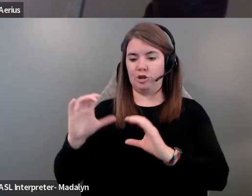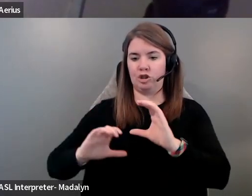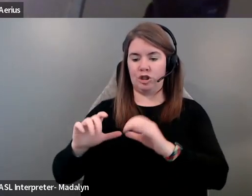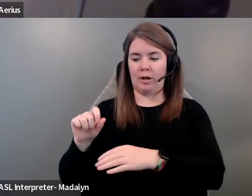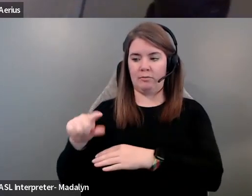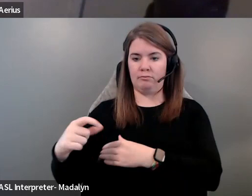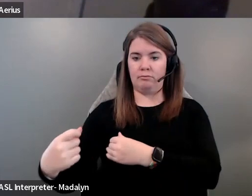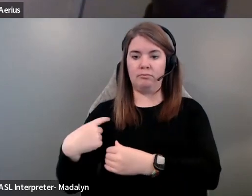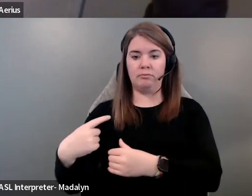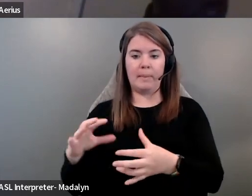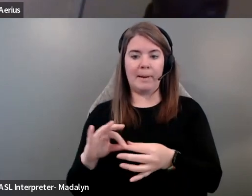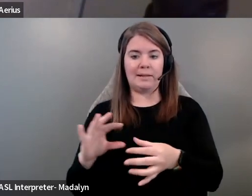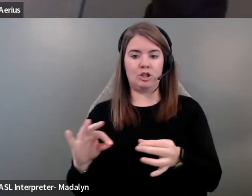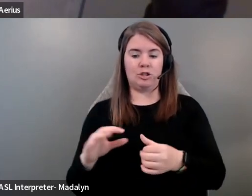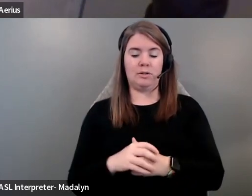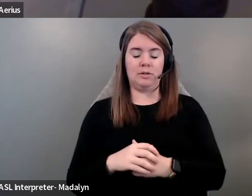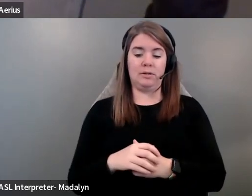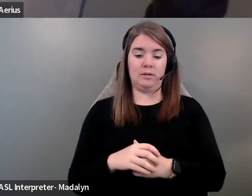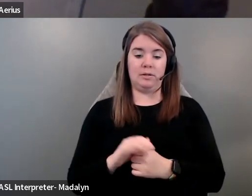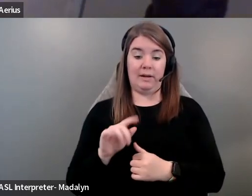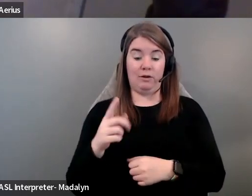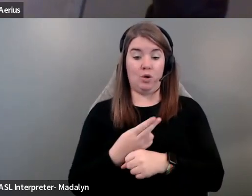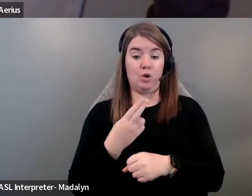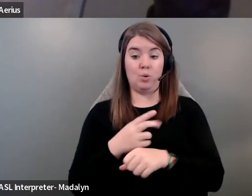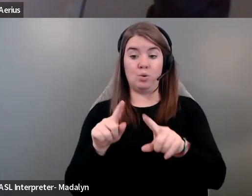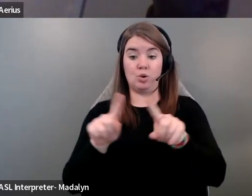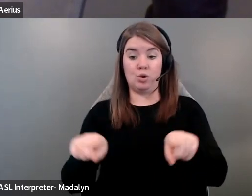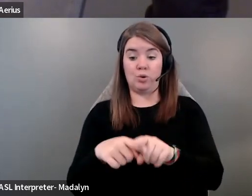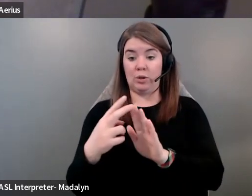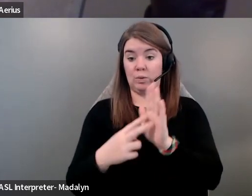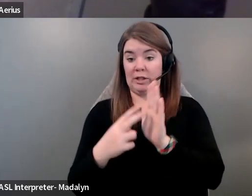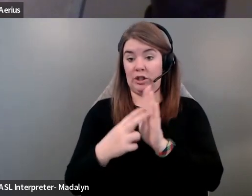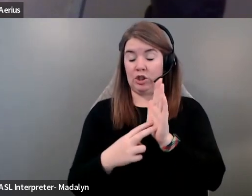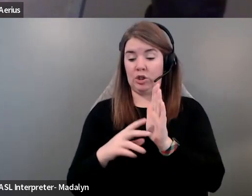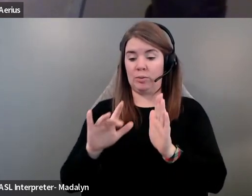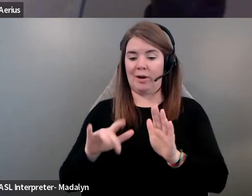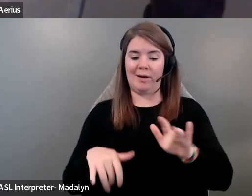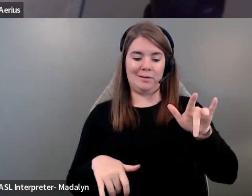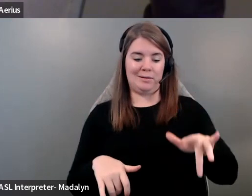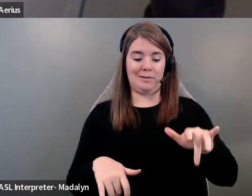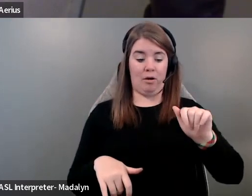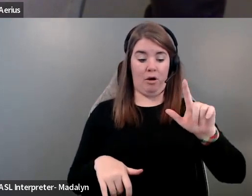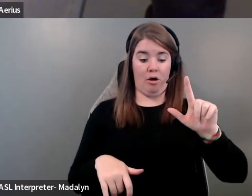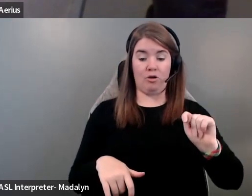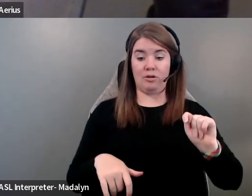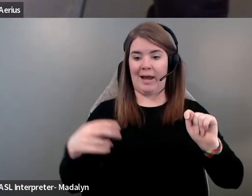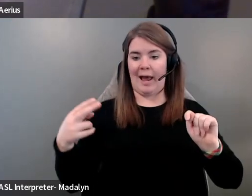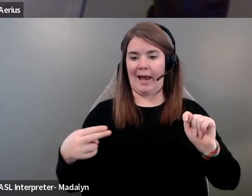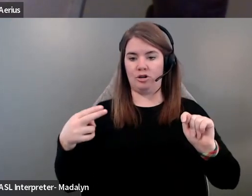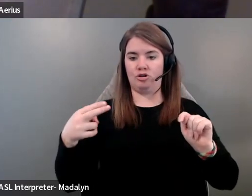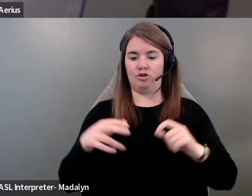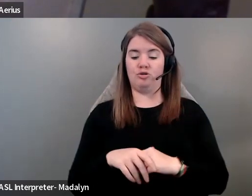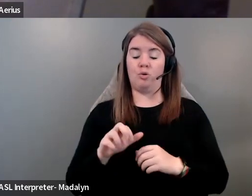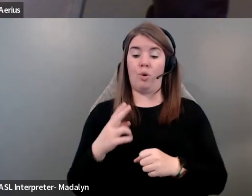like to turn on the chat feature, if you are using a screen reader, you can do that by pressing Alt H, or please use